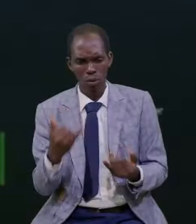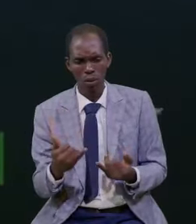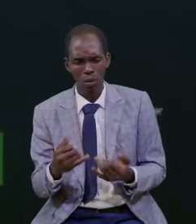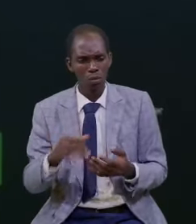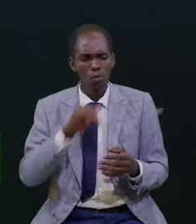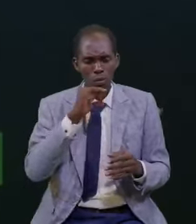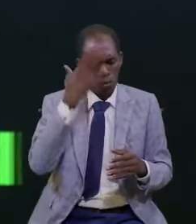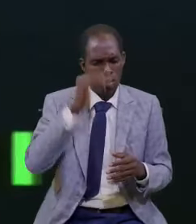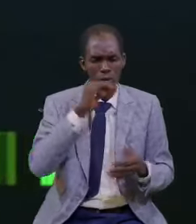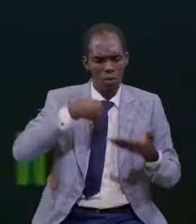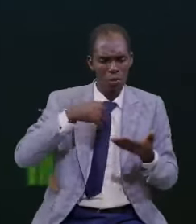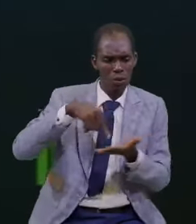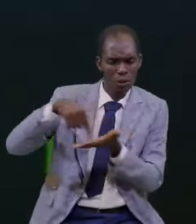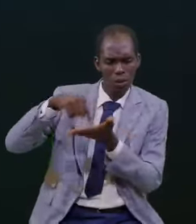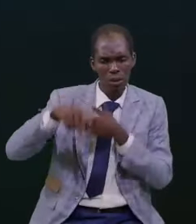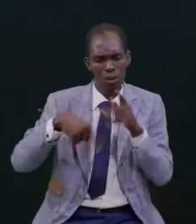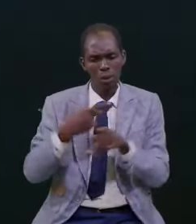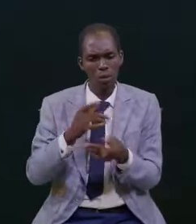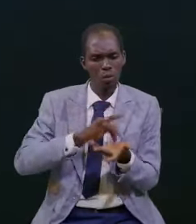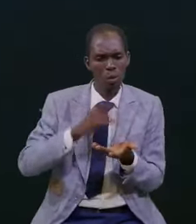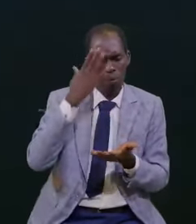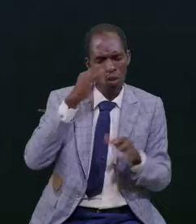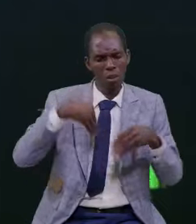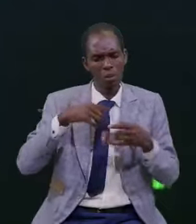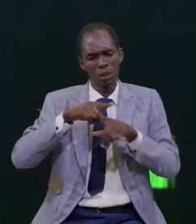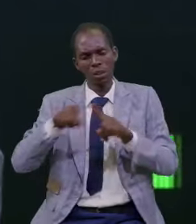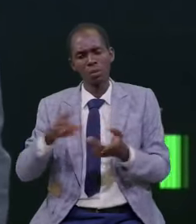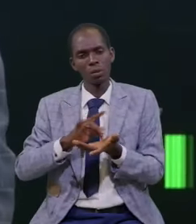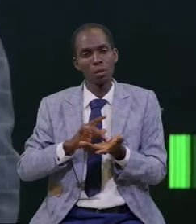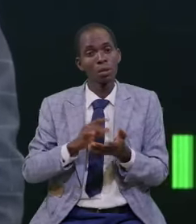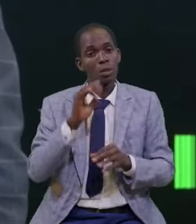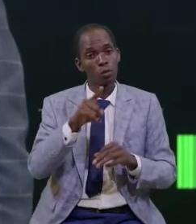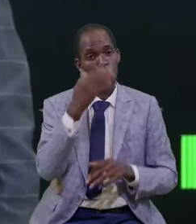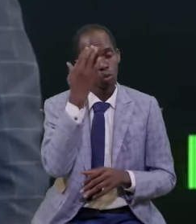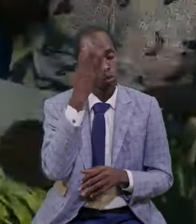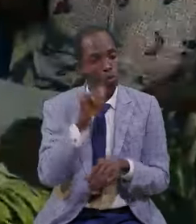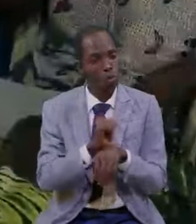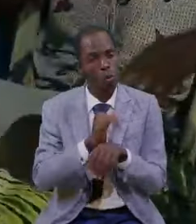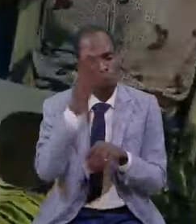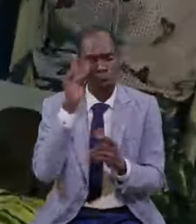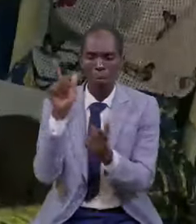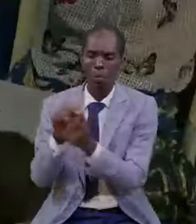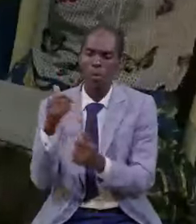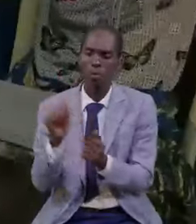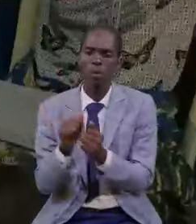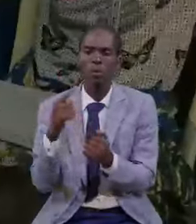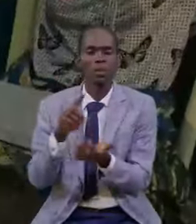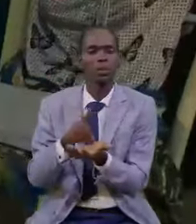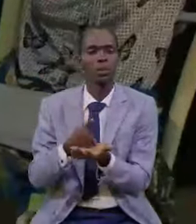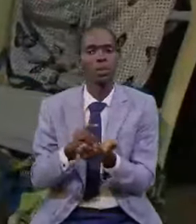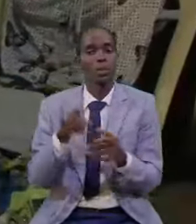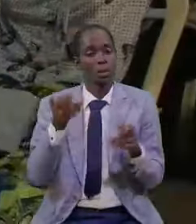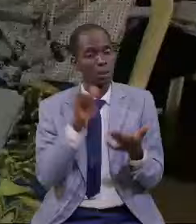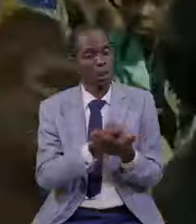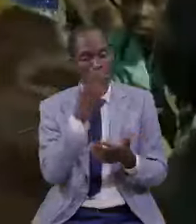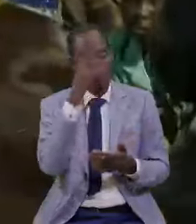to the doctor? But now, the man did not argue. You will not argue. I will